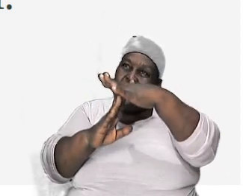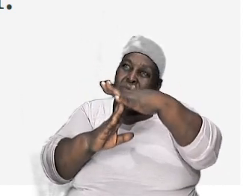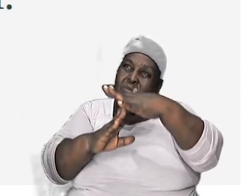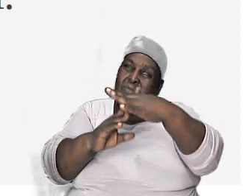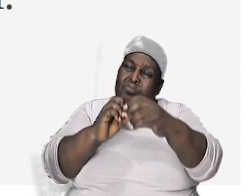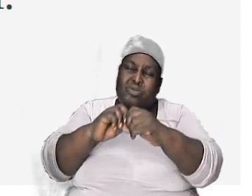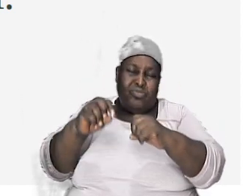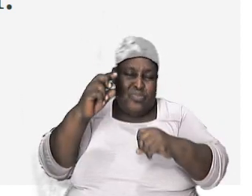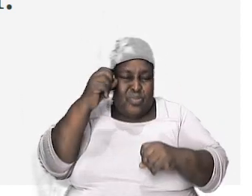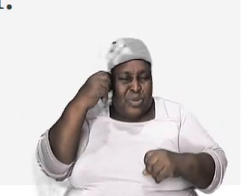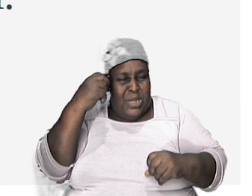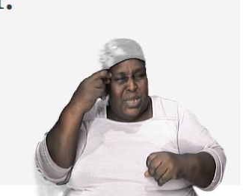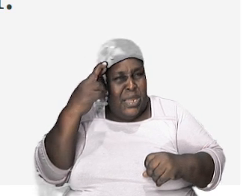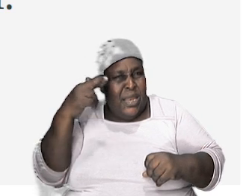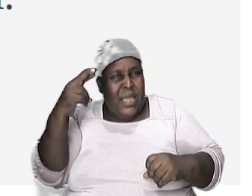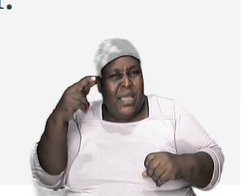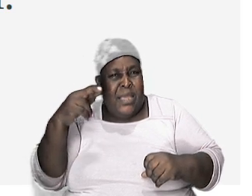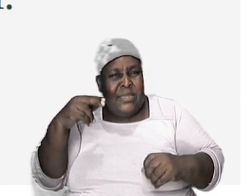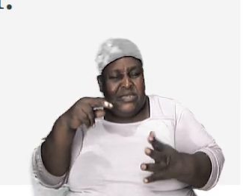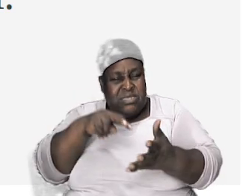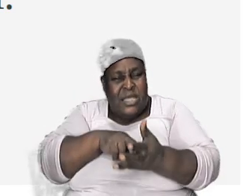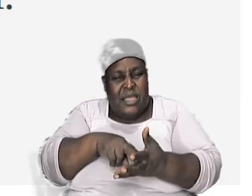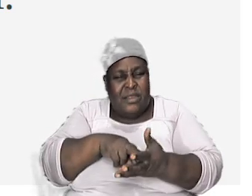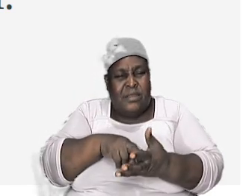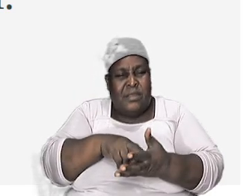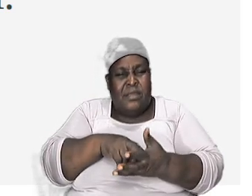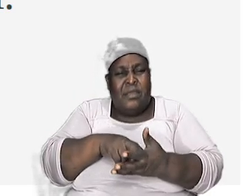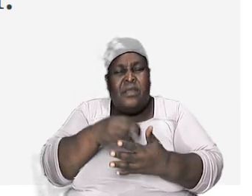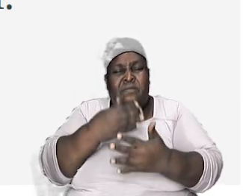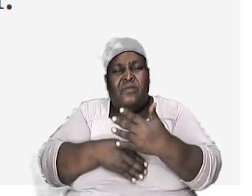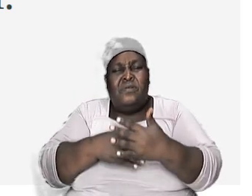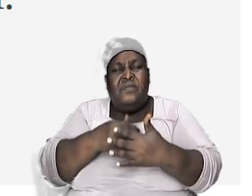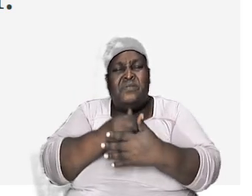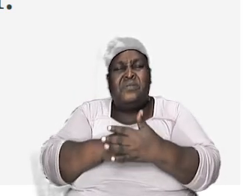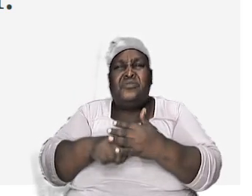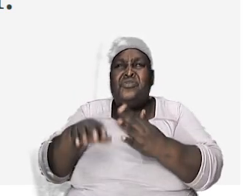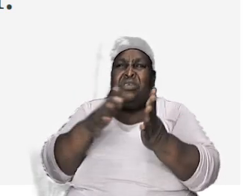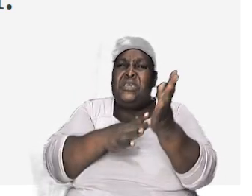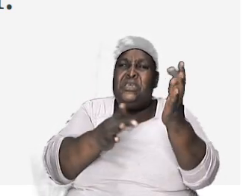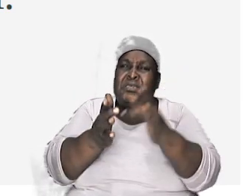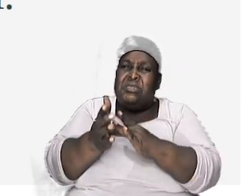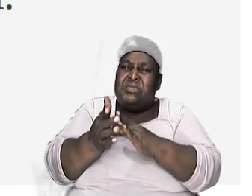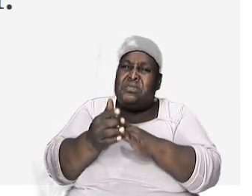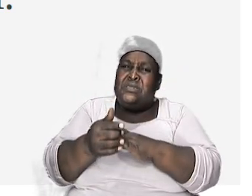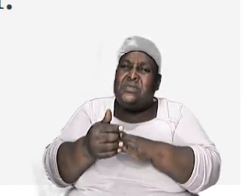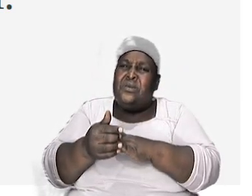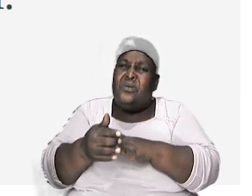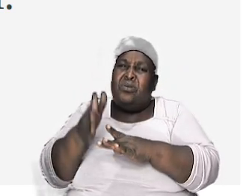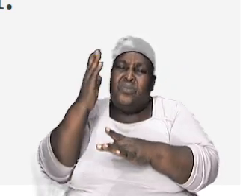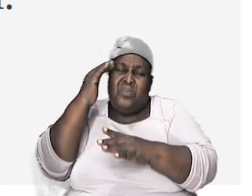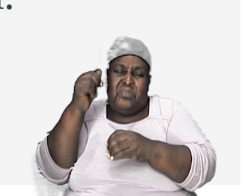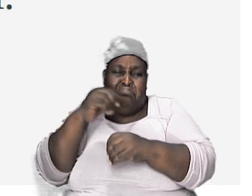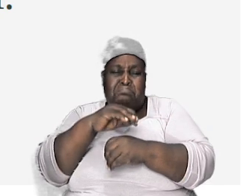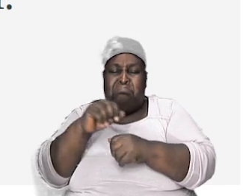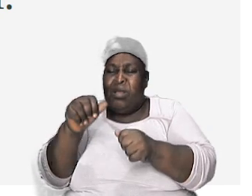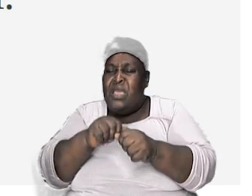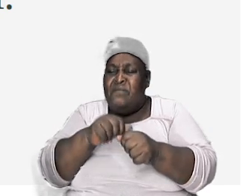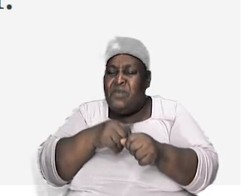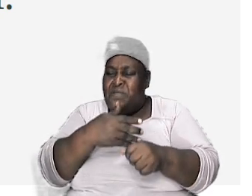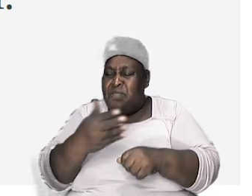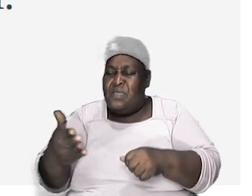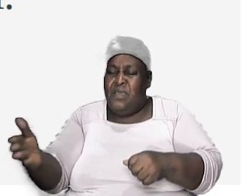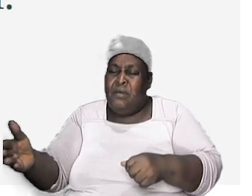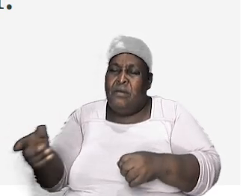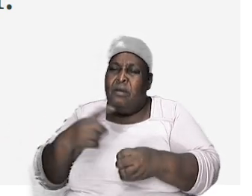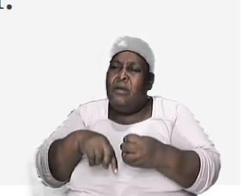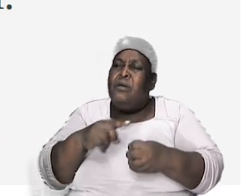who knows and can know all about her. So guess what? The fact that you know all about me, let might as well we talk about my main